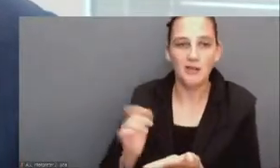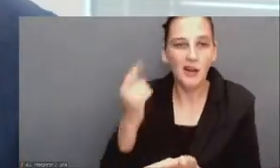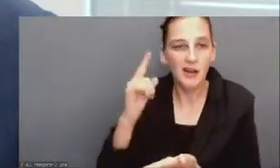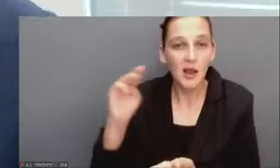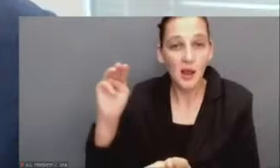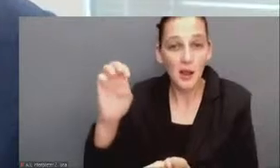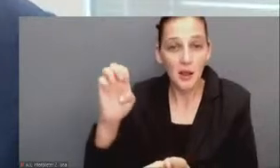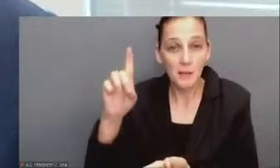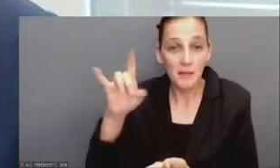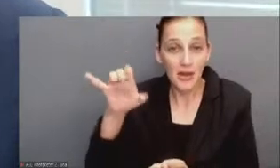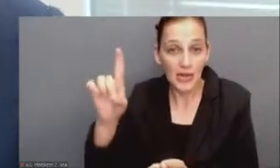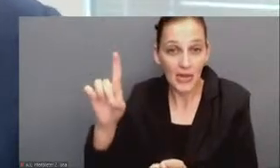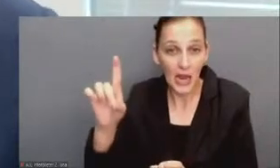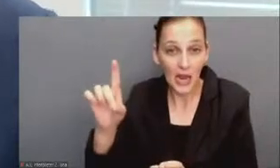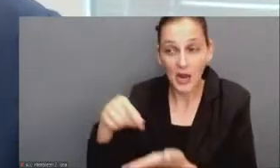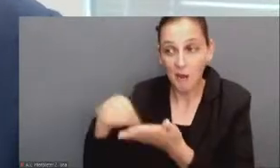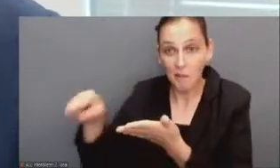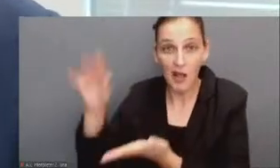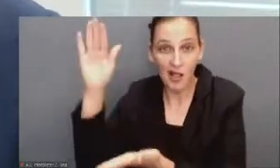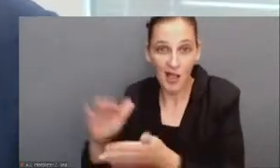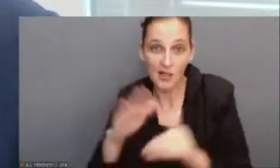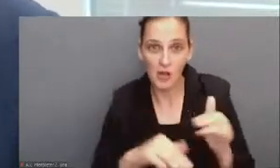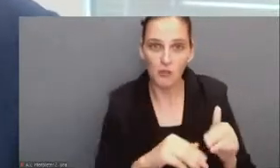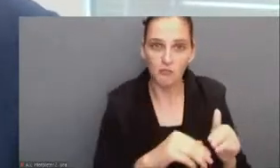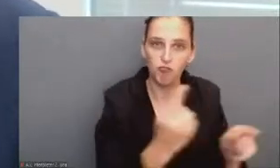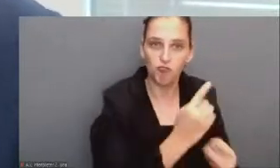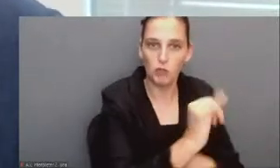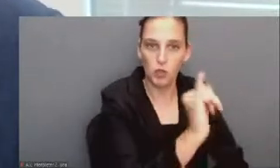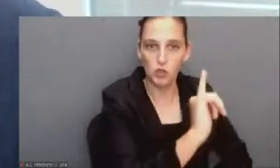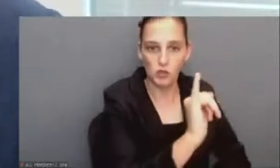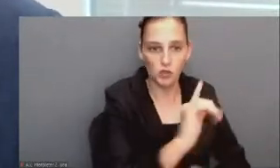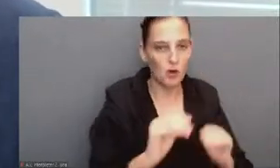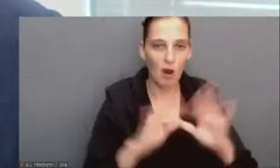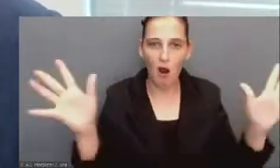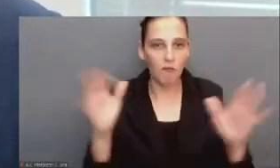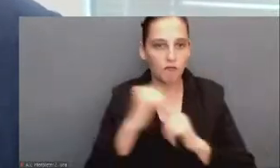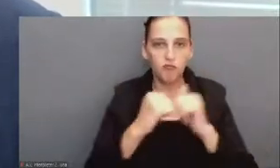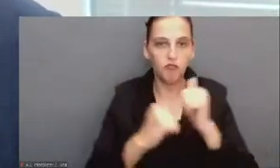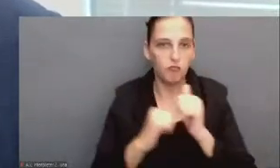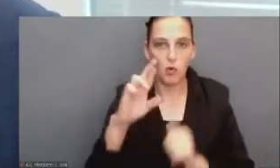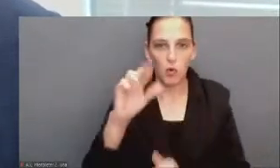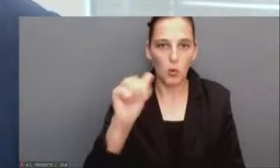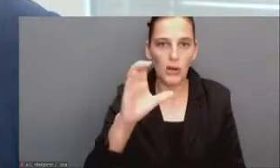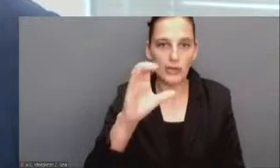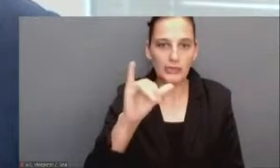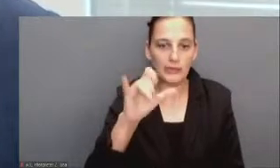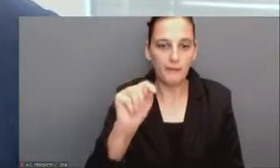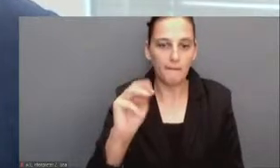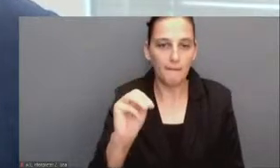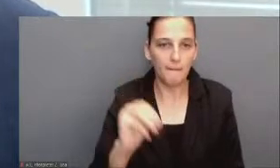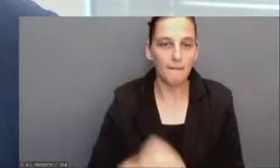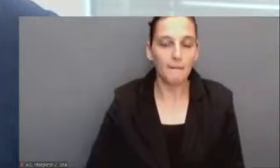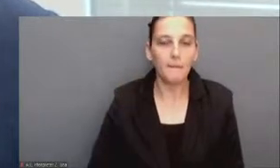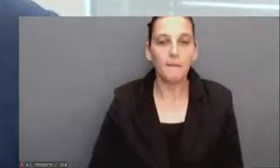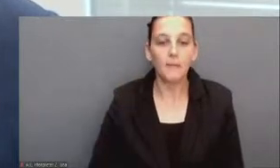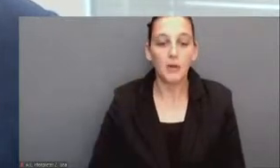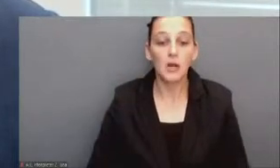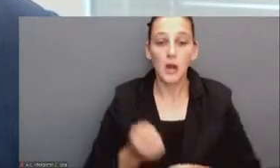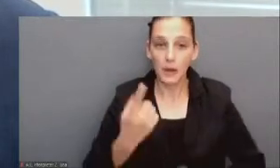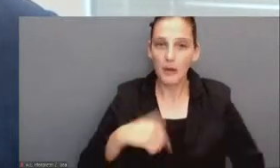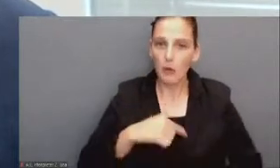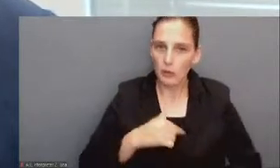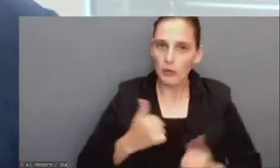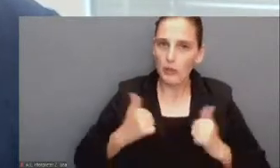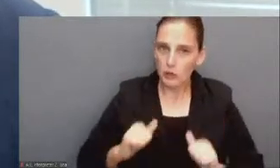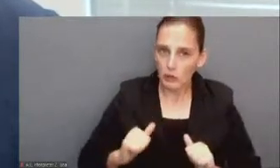of structural racism. It is a manifestation of structural racism. So, many of us worked hard to correct those. And I will